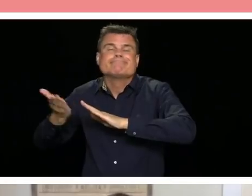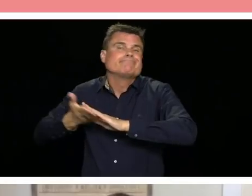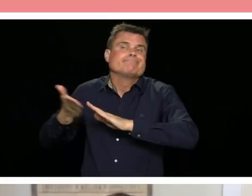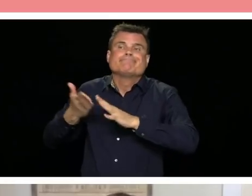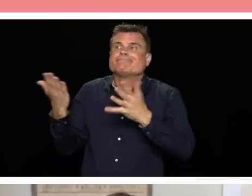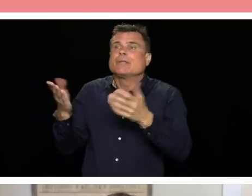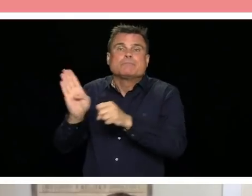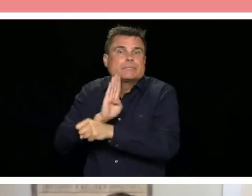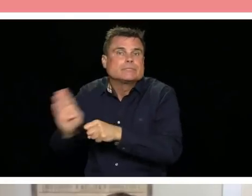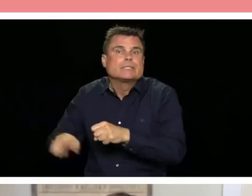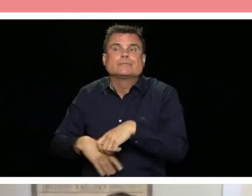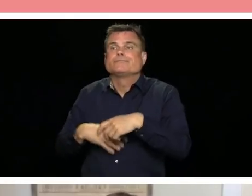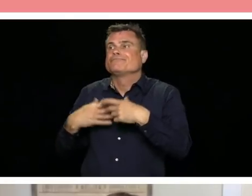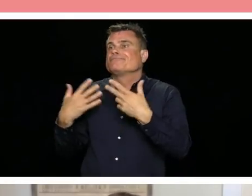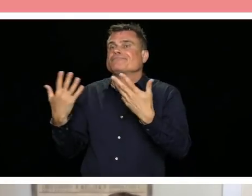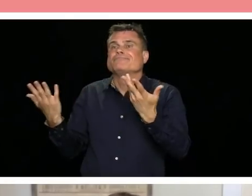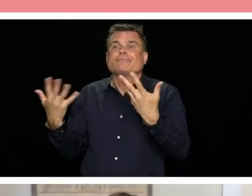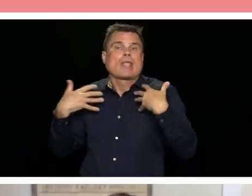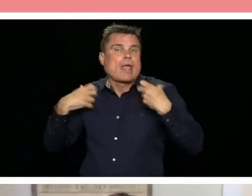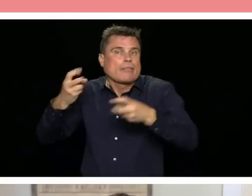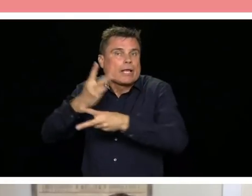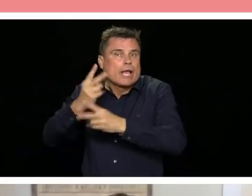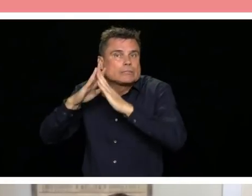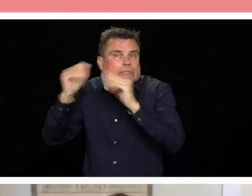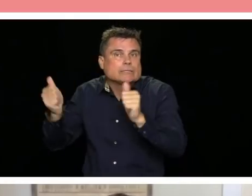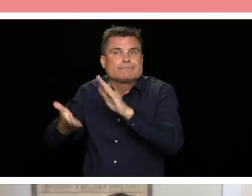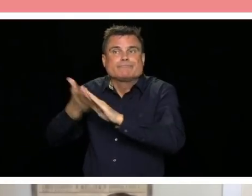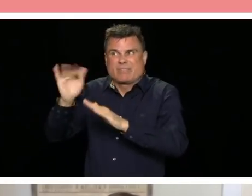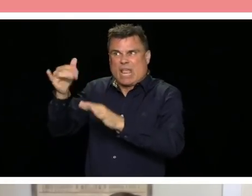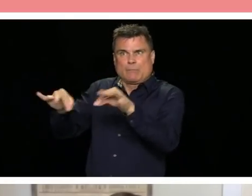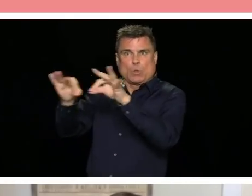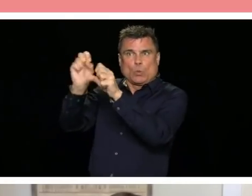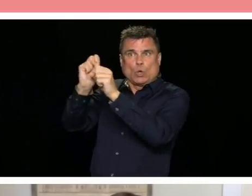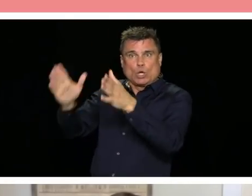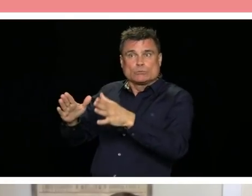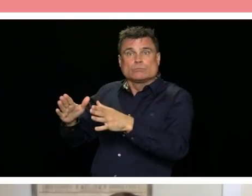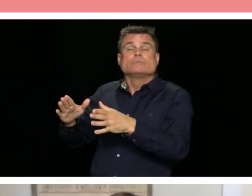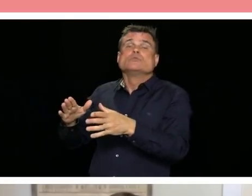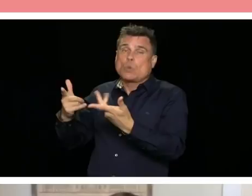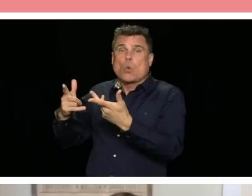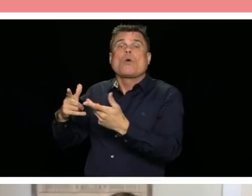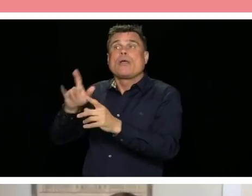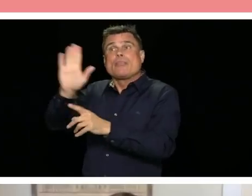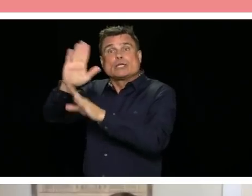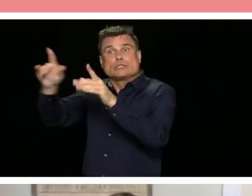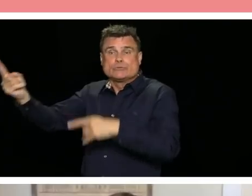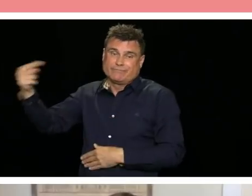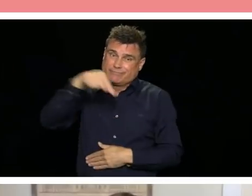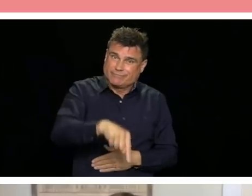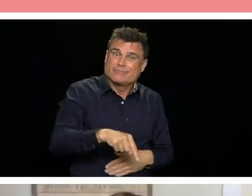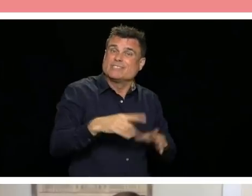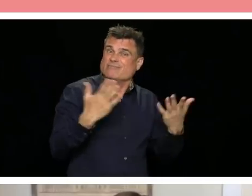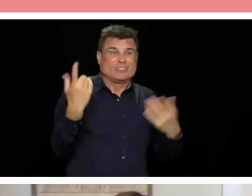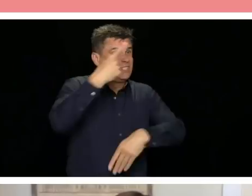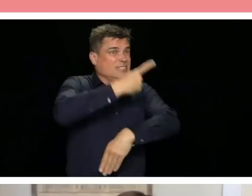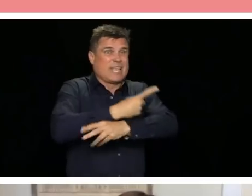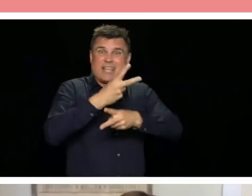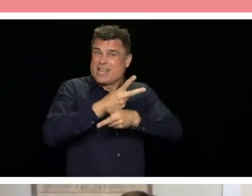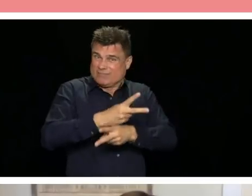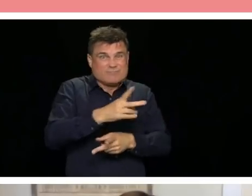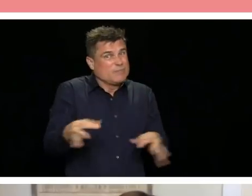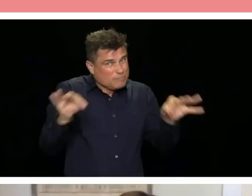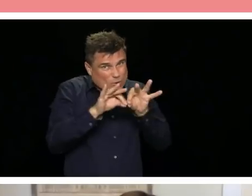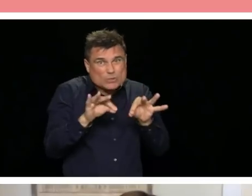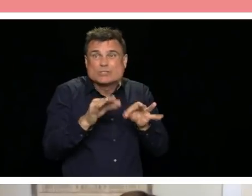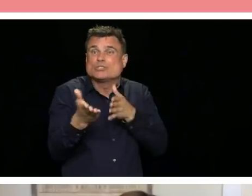that. What I can do is reassure you that with the measures that we put in place from a